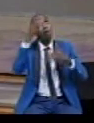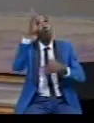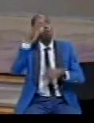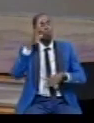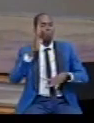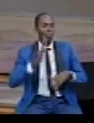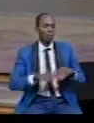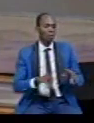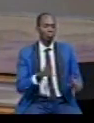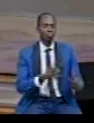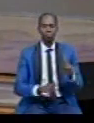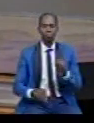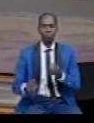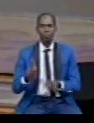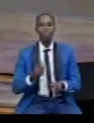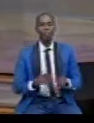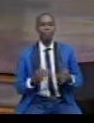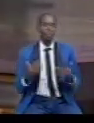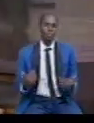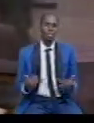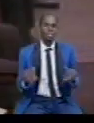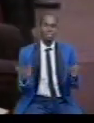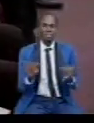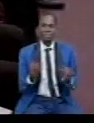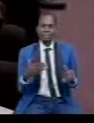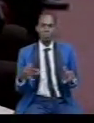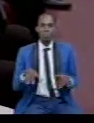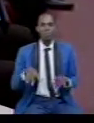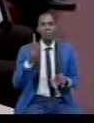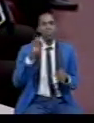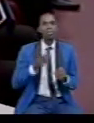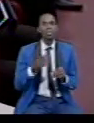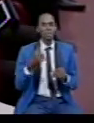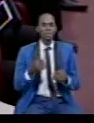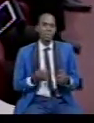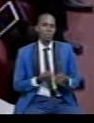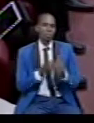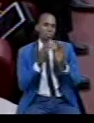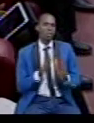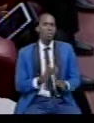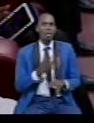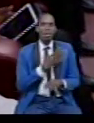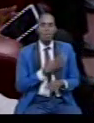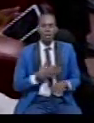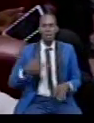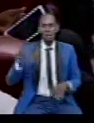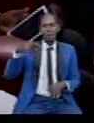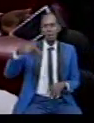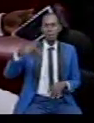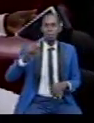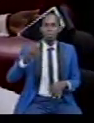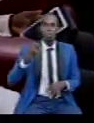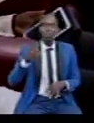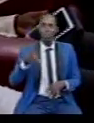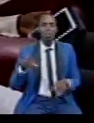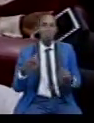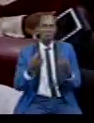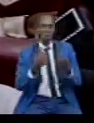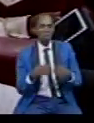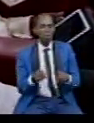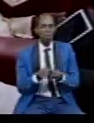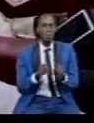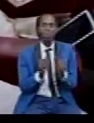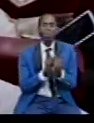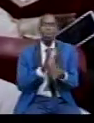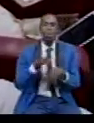find in all these apostles. And then when Paul came, the same thing with all the persecution and all